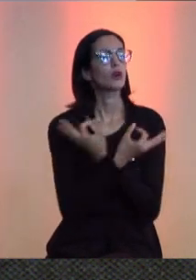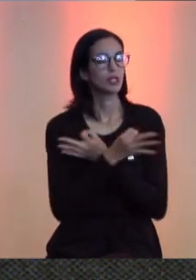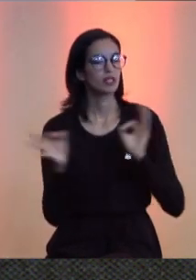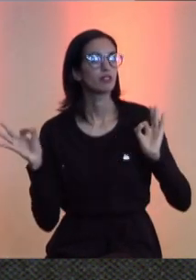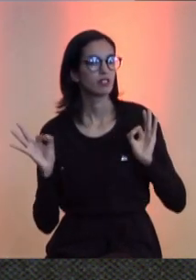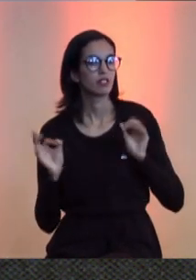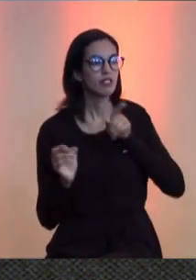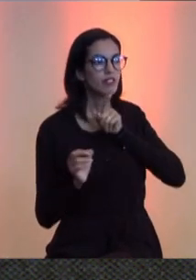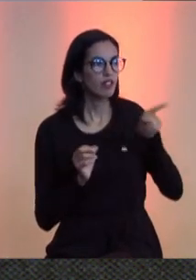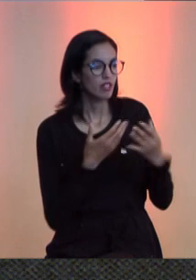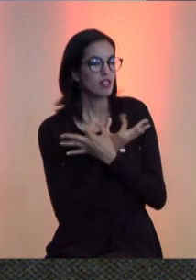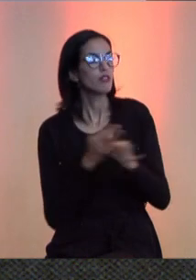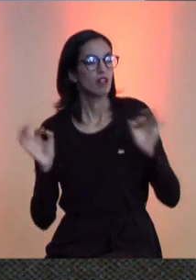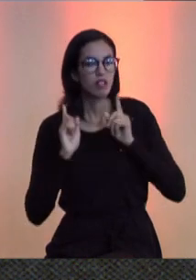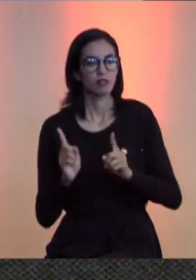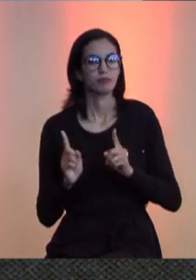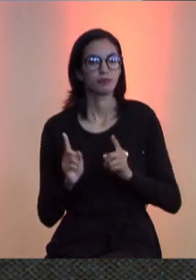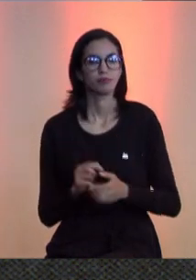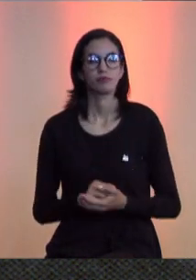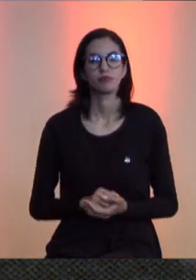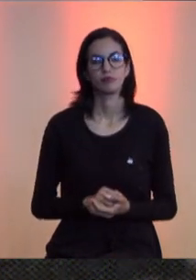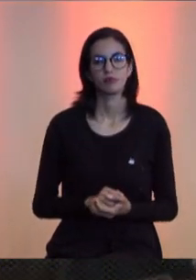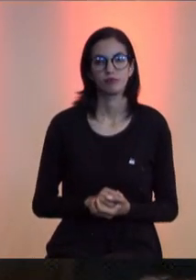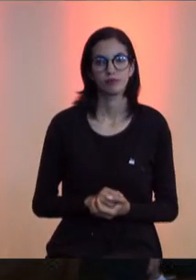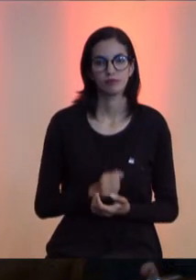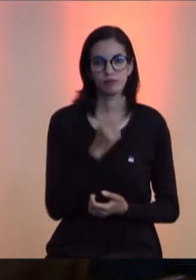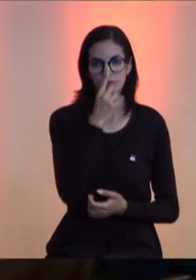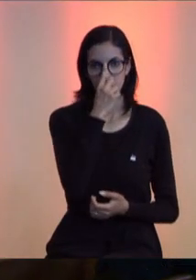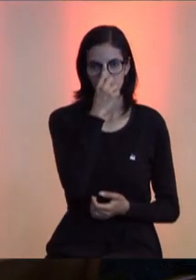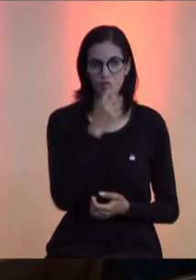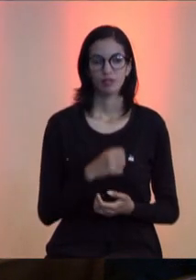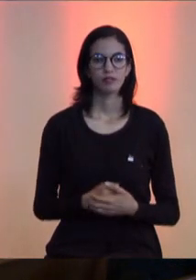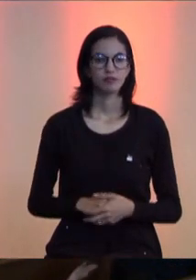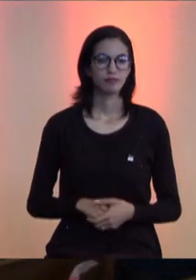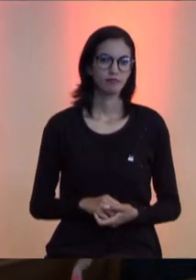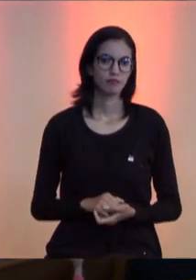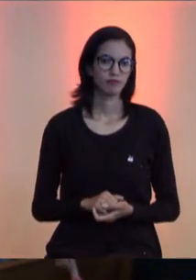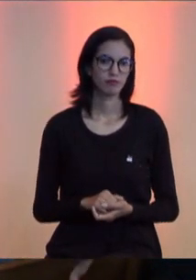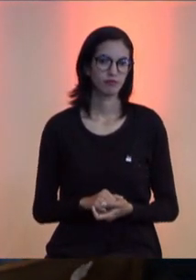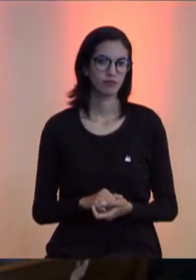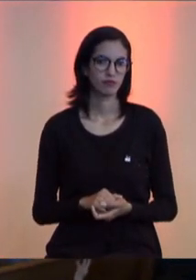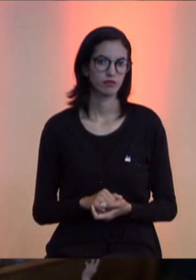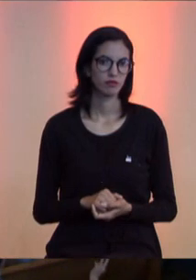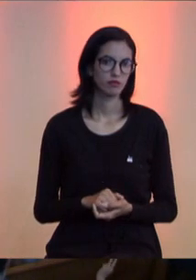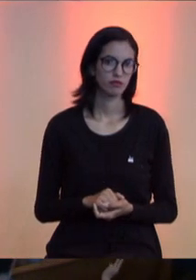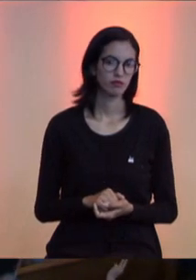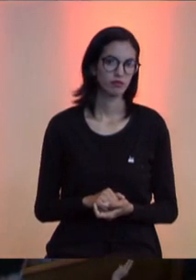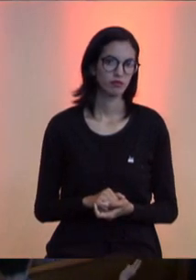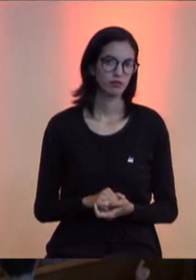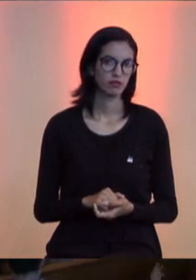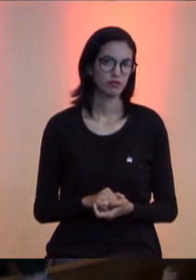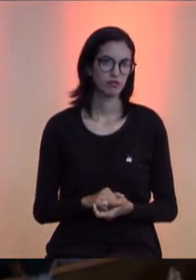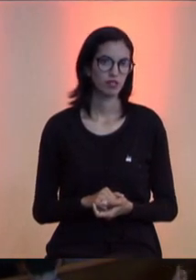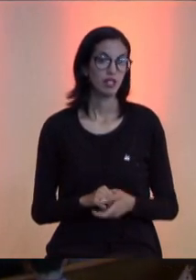rey, nos librará. And he will deliver us of thine hand, O king. O sea, y de tu mano, rey,